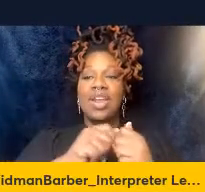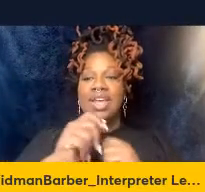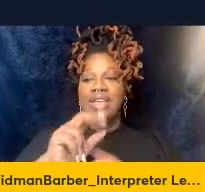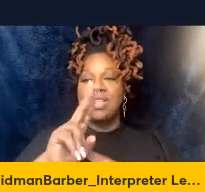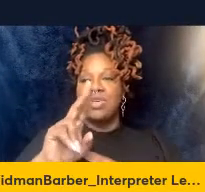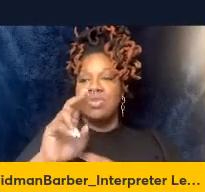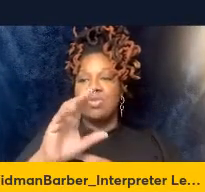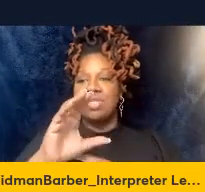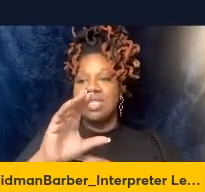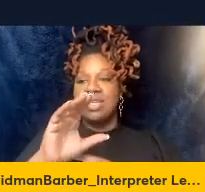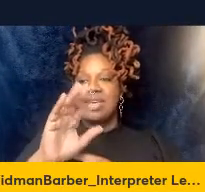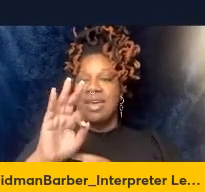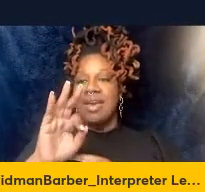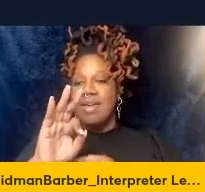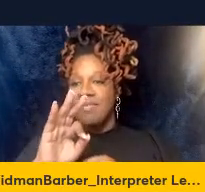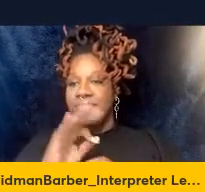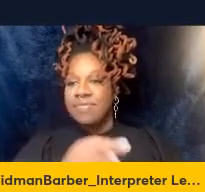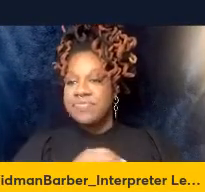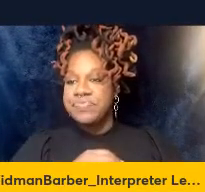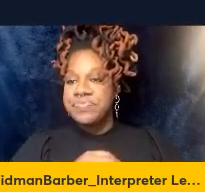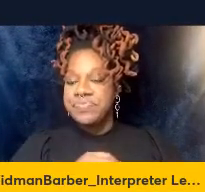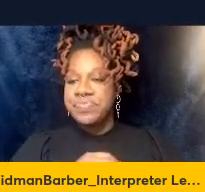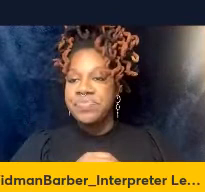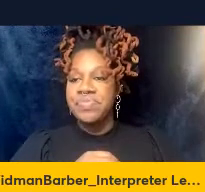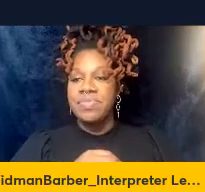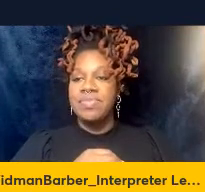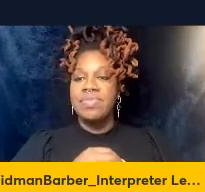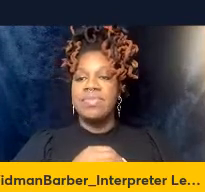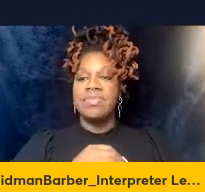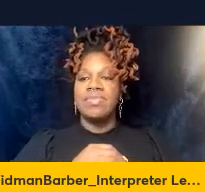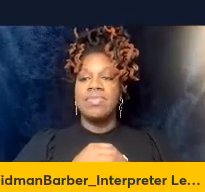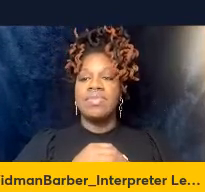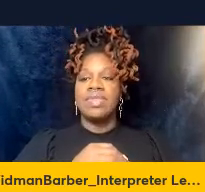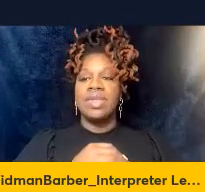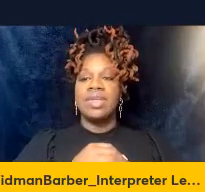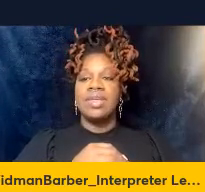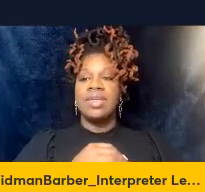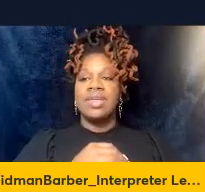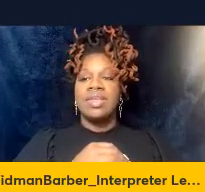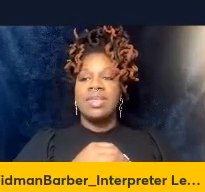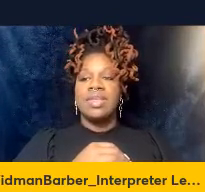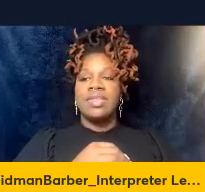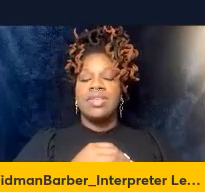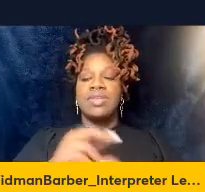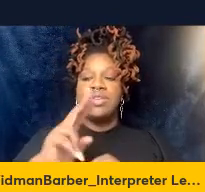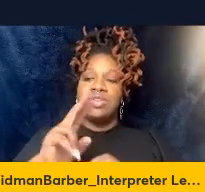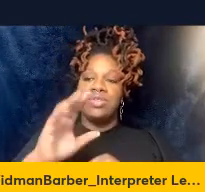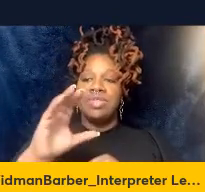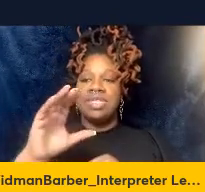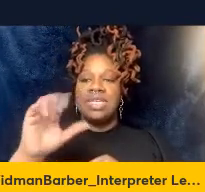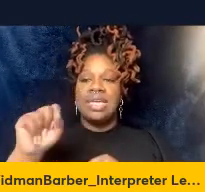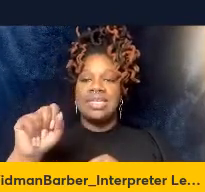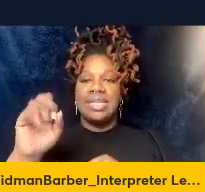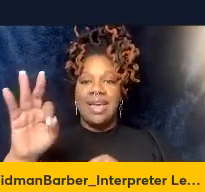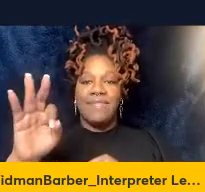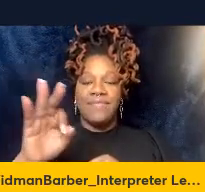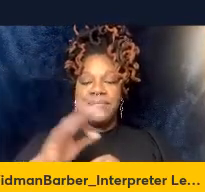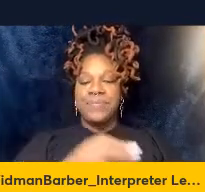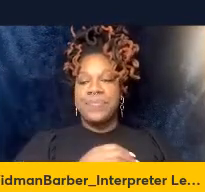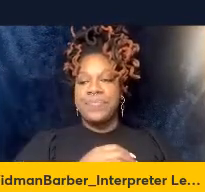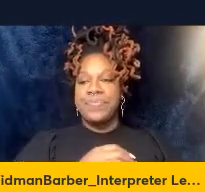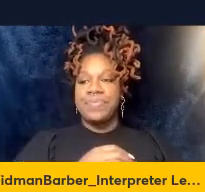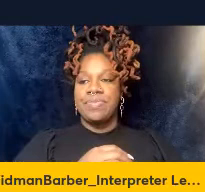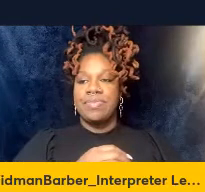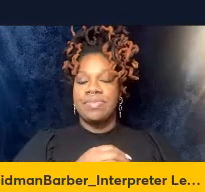discussing is what I did as a postdoc, but looking forward to expanding this work as I continue on as a professor at UCSF.